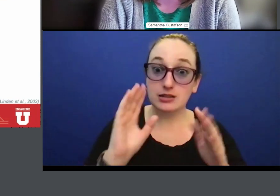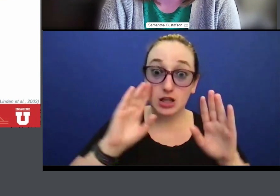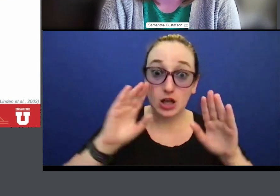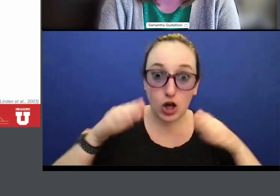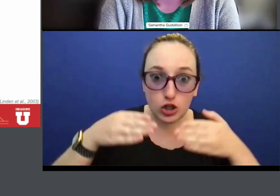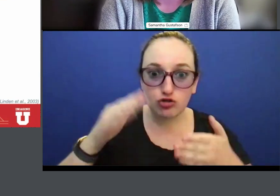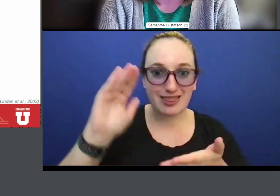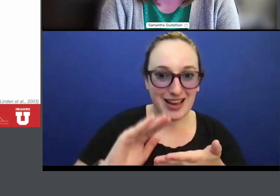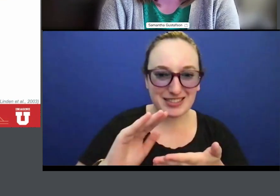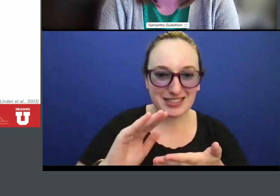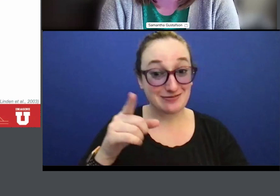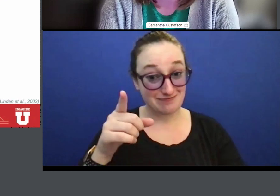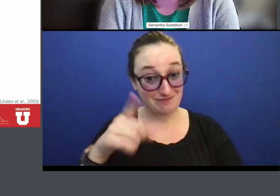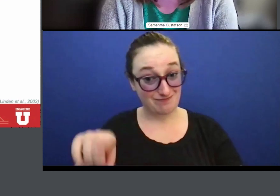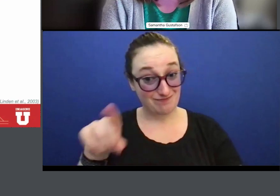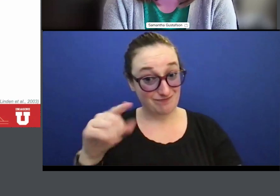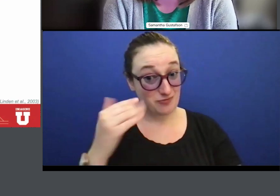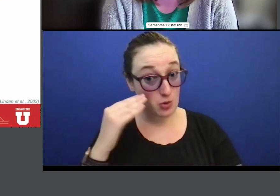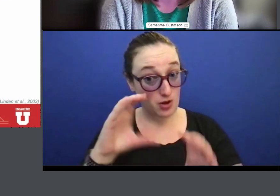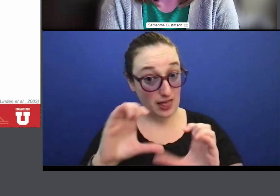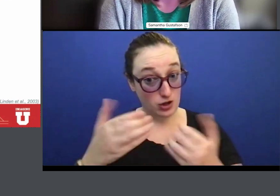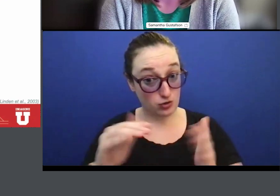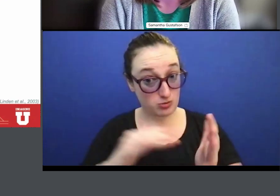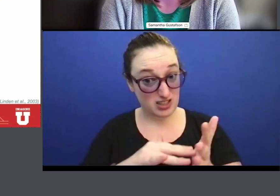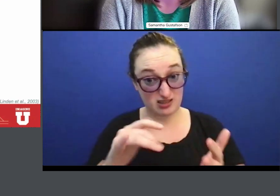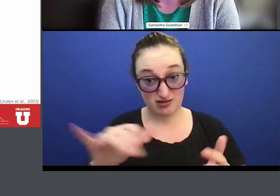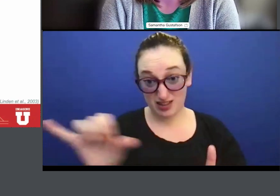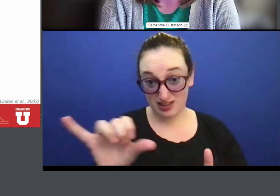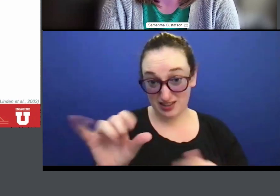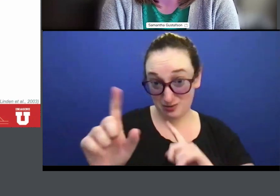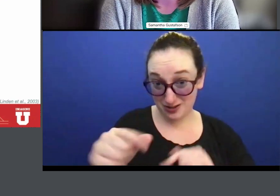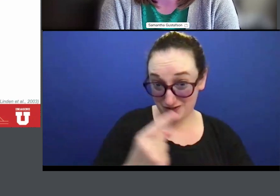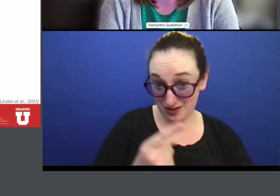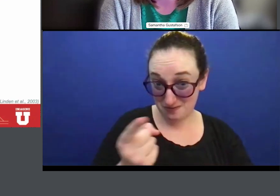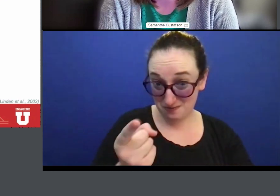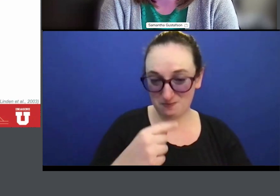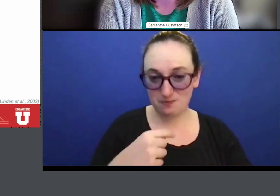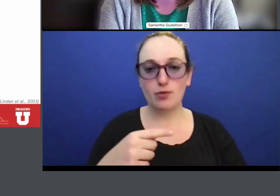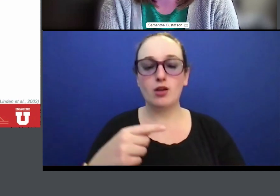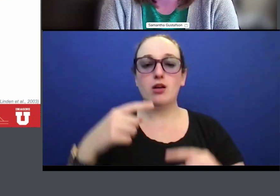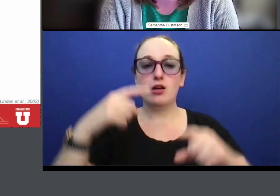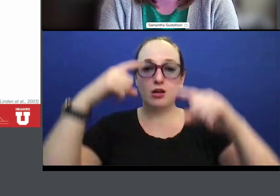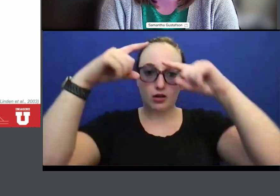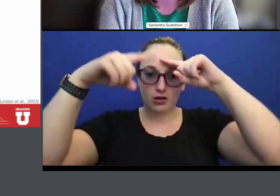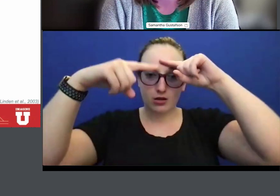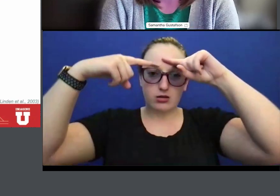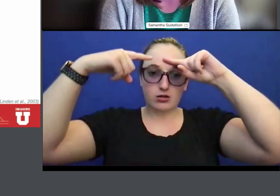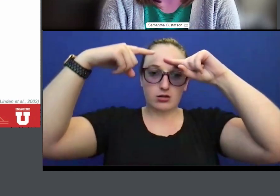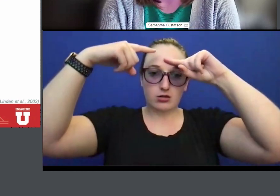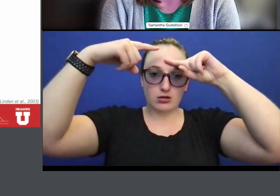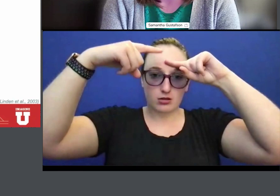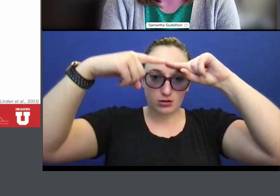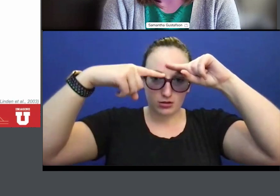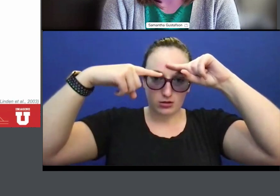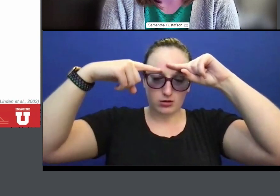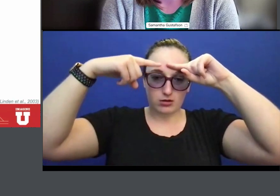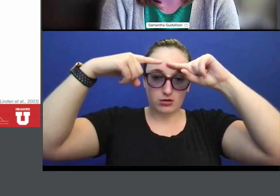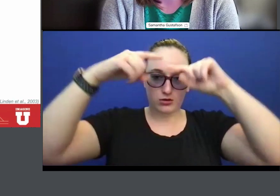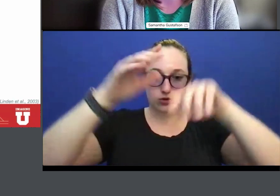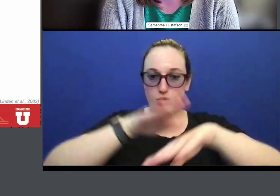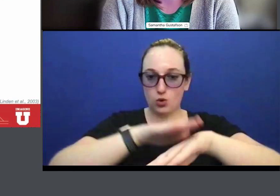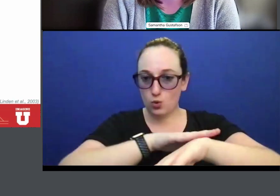concentration. Sounds kind of familiar from our classroom study. We see slower cognitive processing speed. Adults are